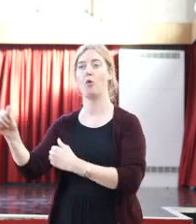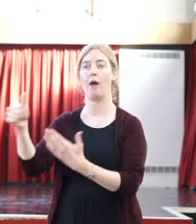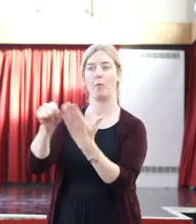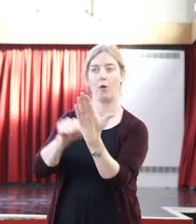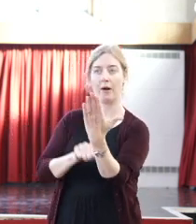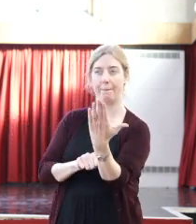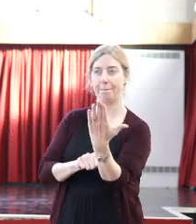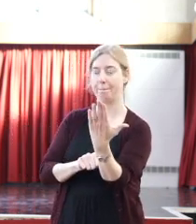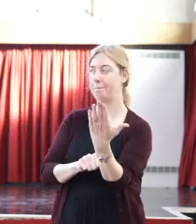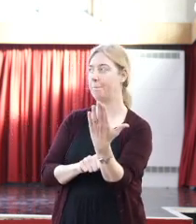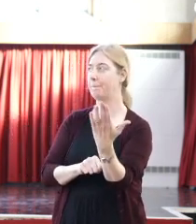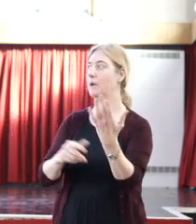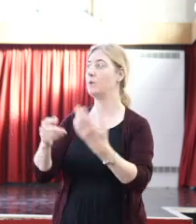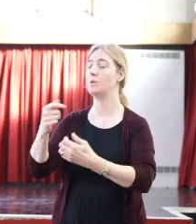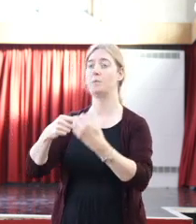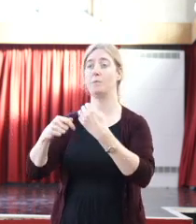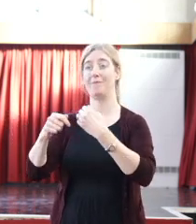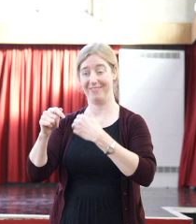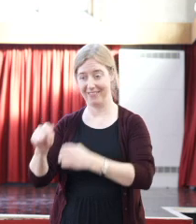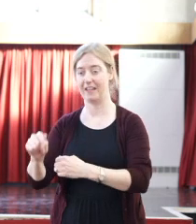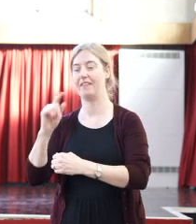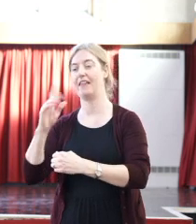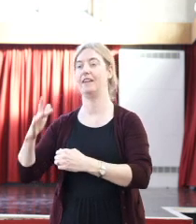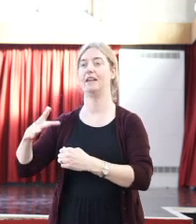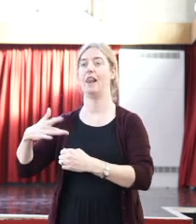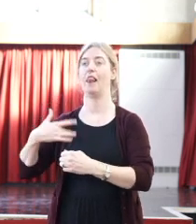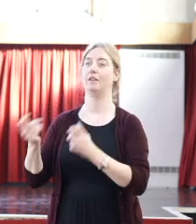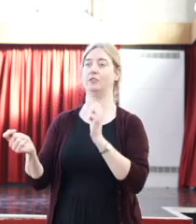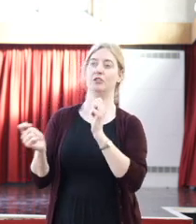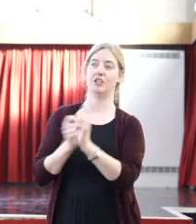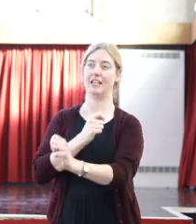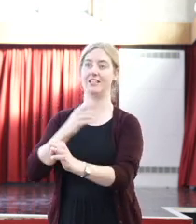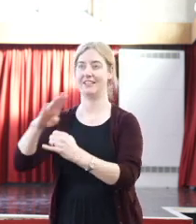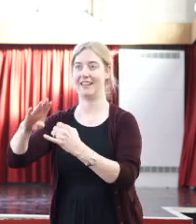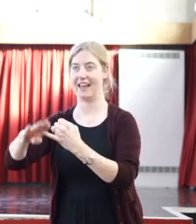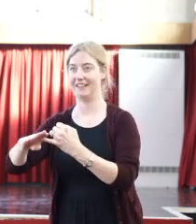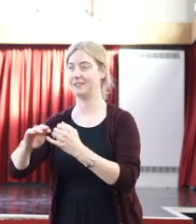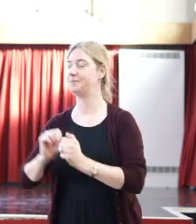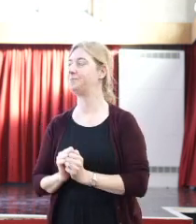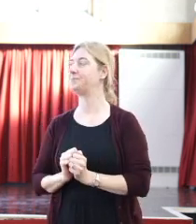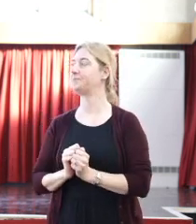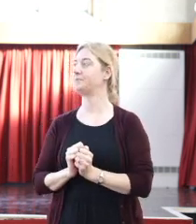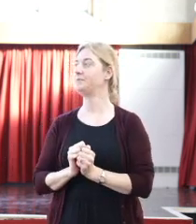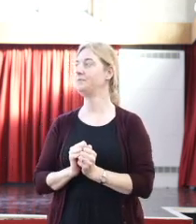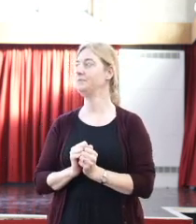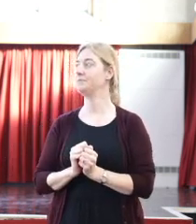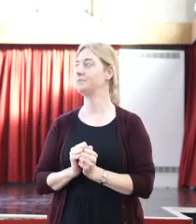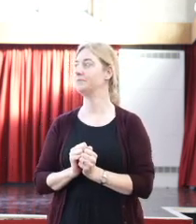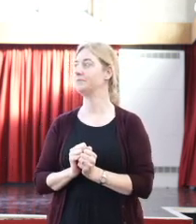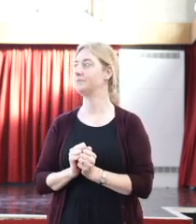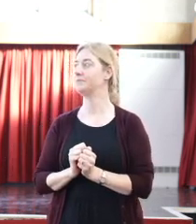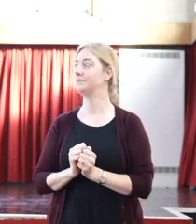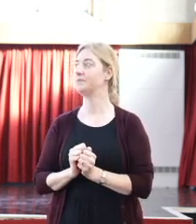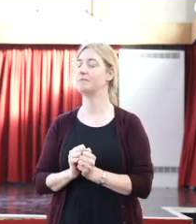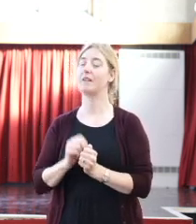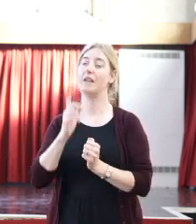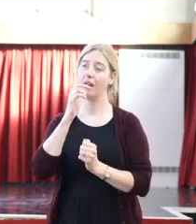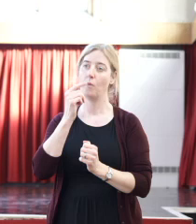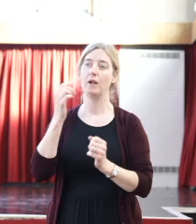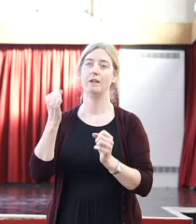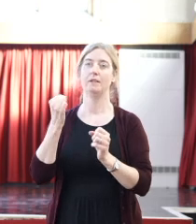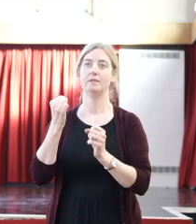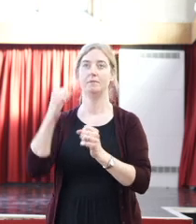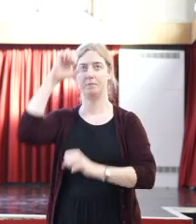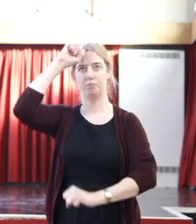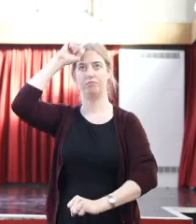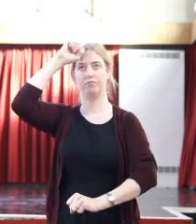which leads to the life-changing statistics, data, and stories that we've heard. They will make memories in